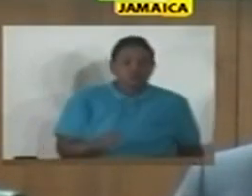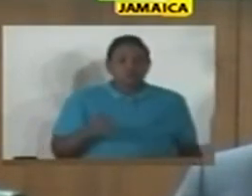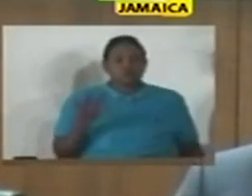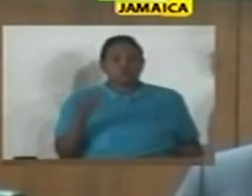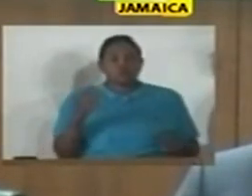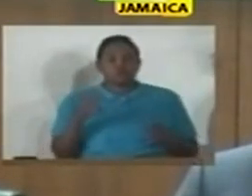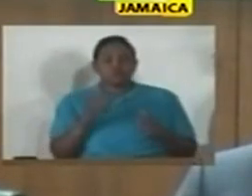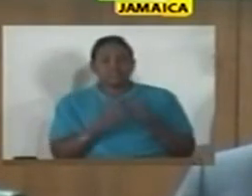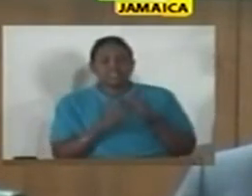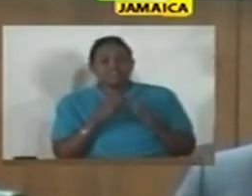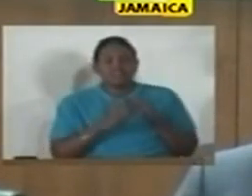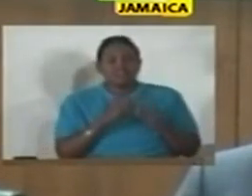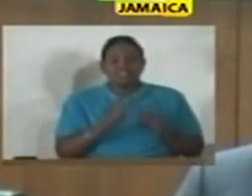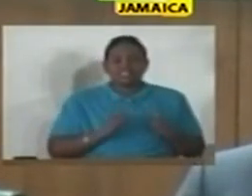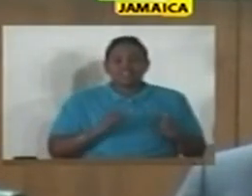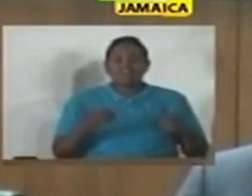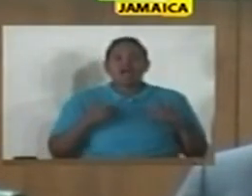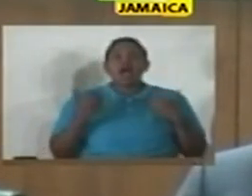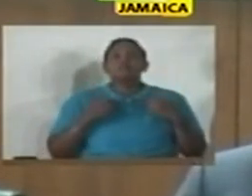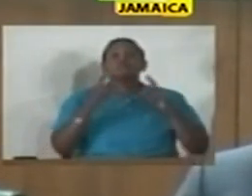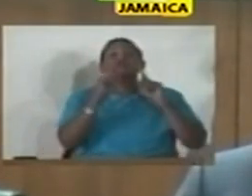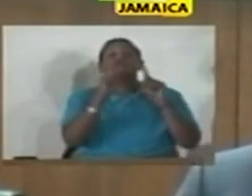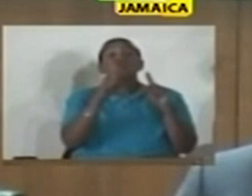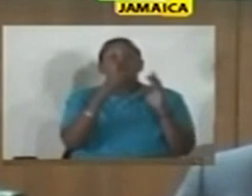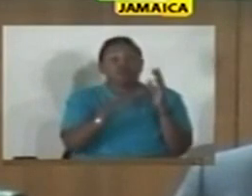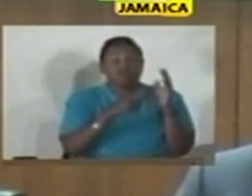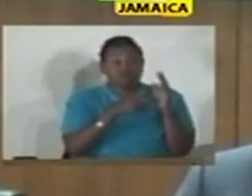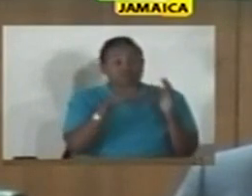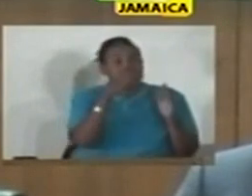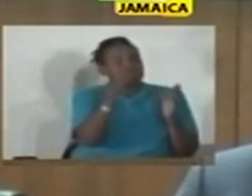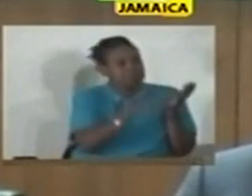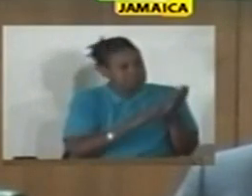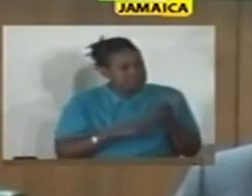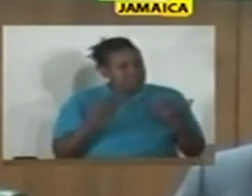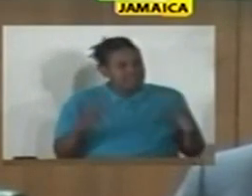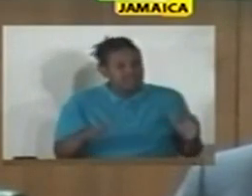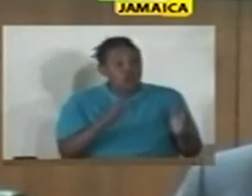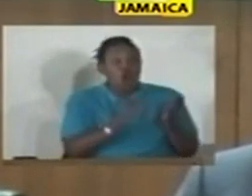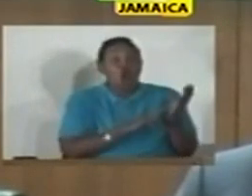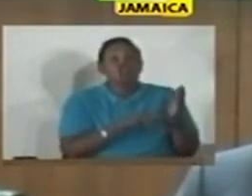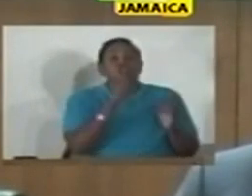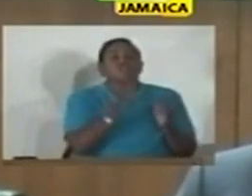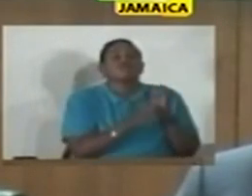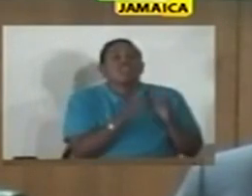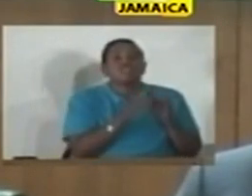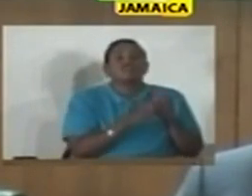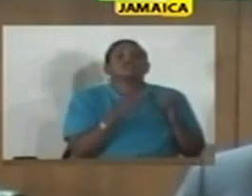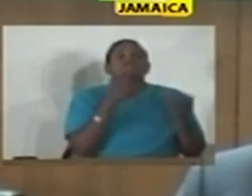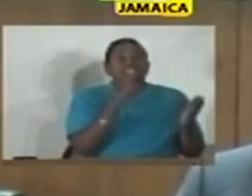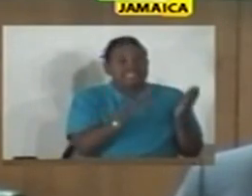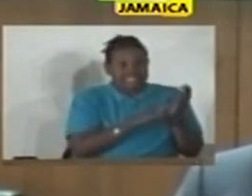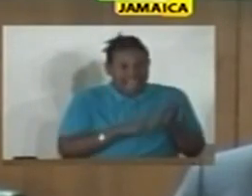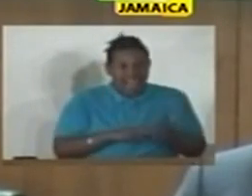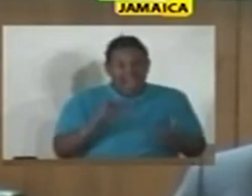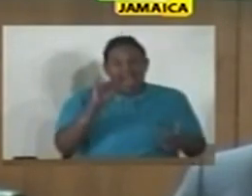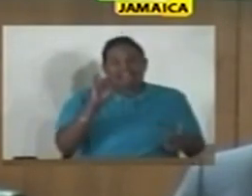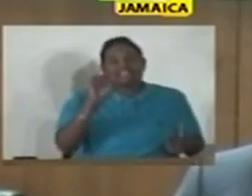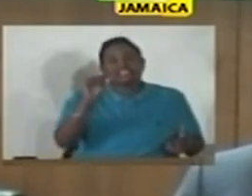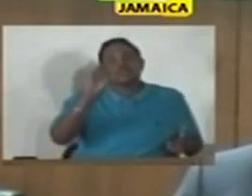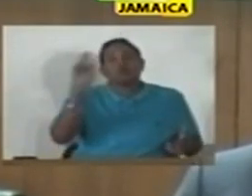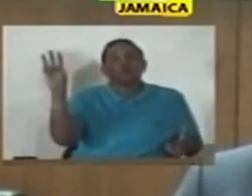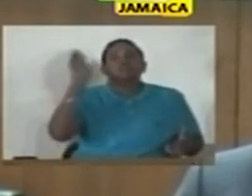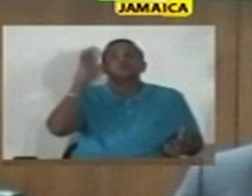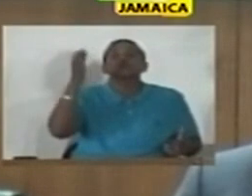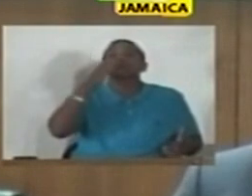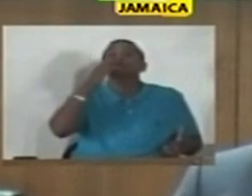I'm pleased to report that a lease has been signed and the contract for the renovation has also been signed. IDT West will